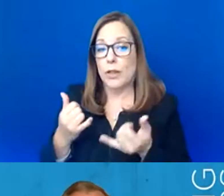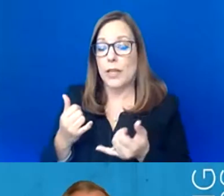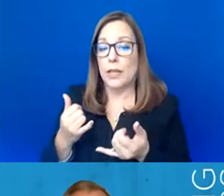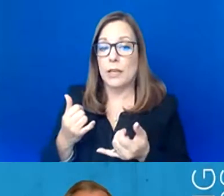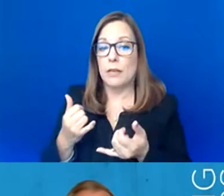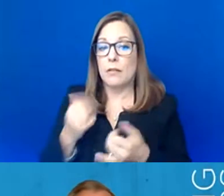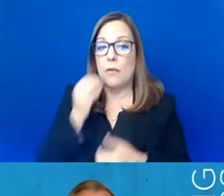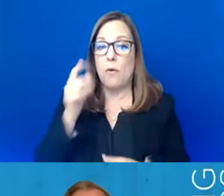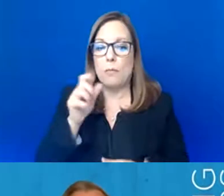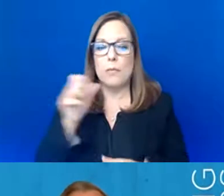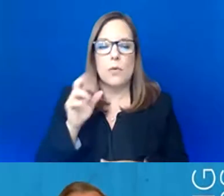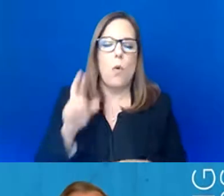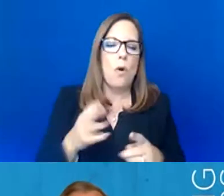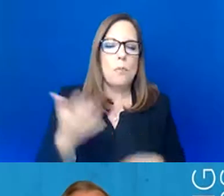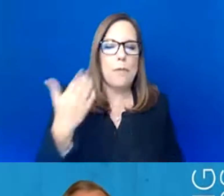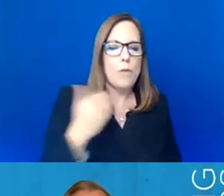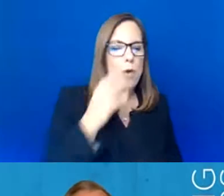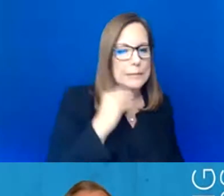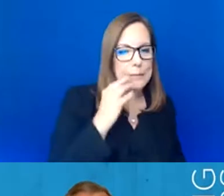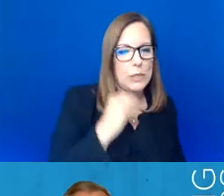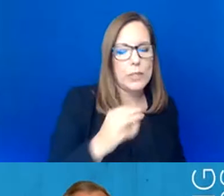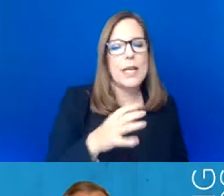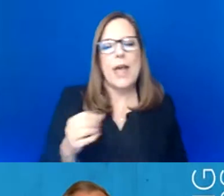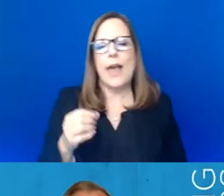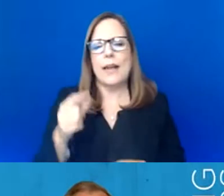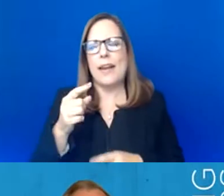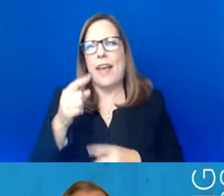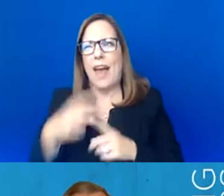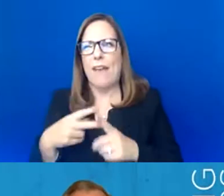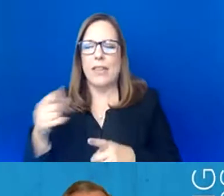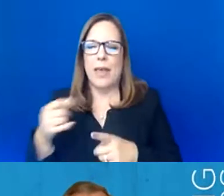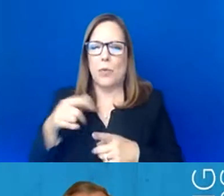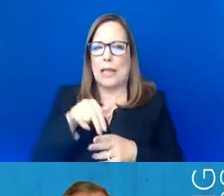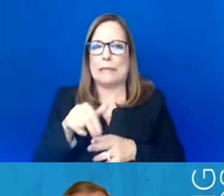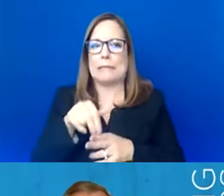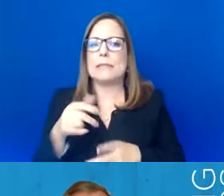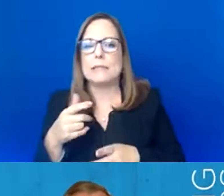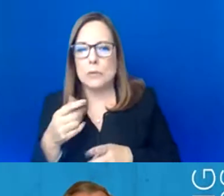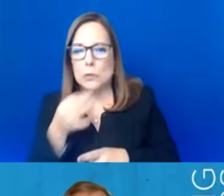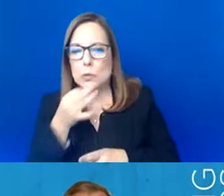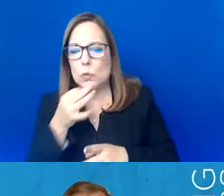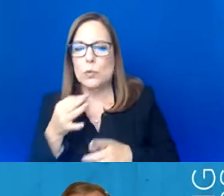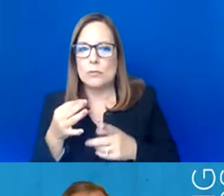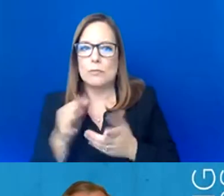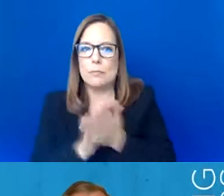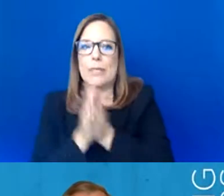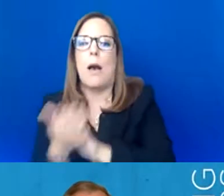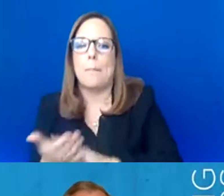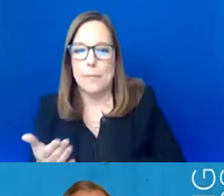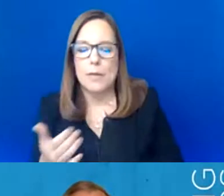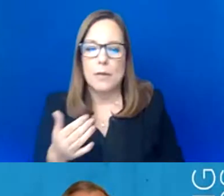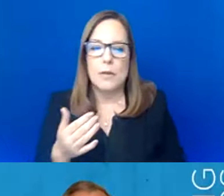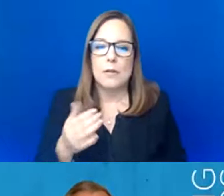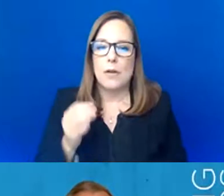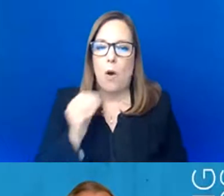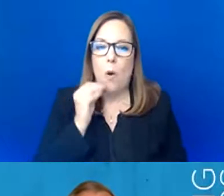homeless at some point, and half were on the cusp of becoming homeless, just literally, a few